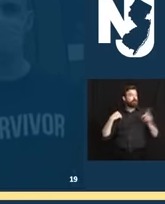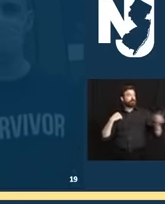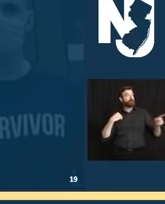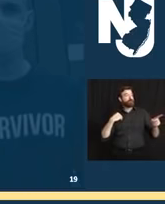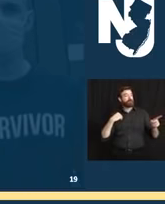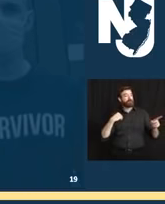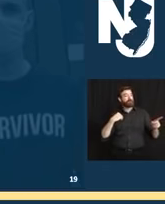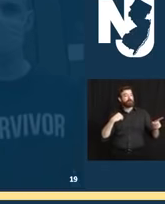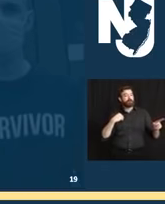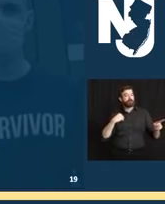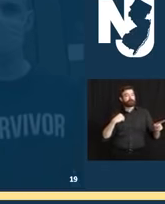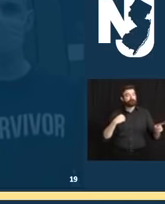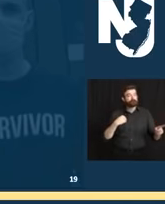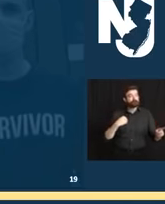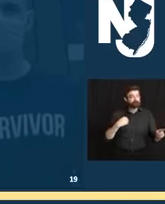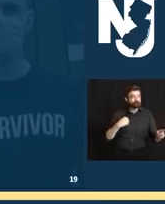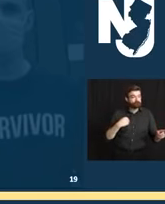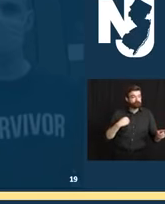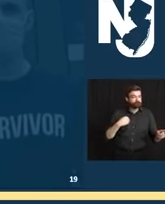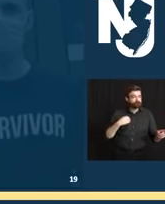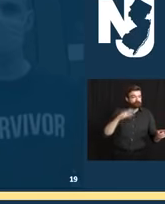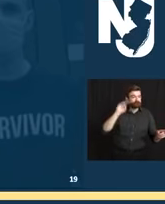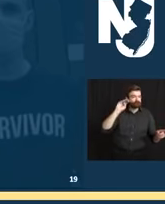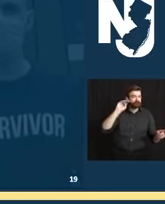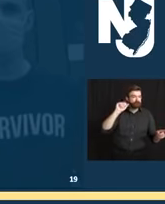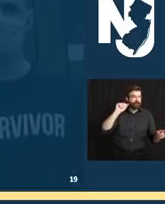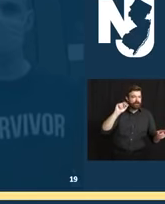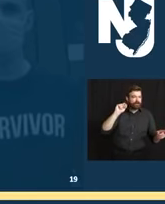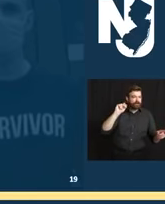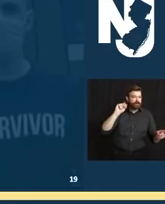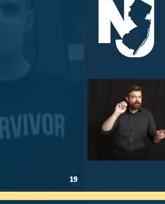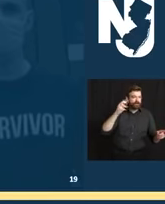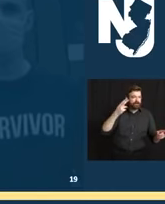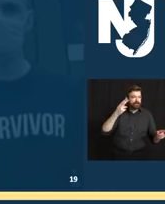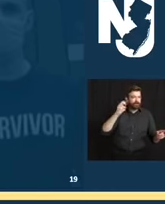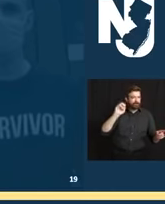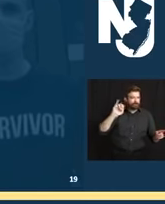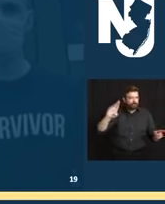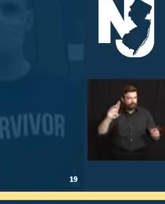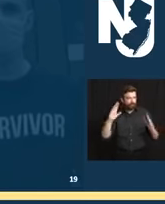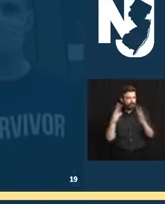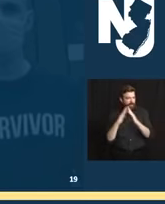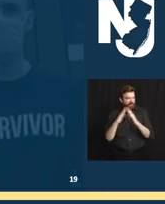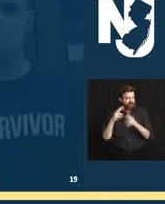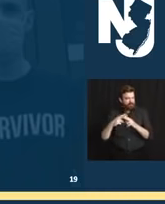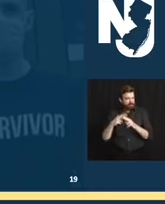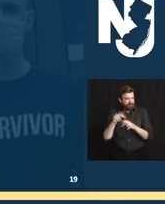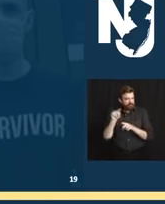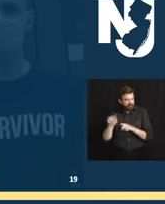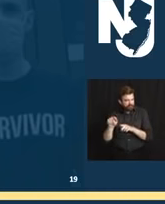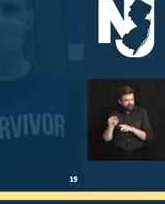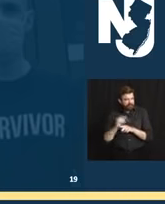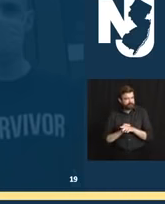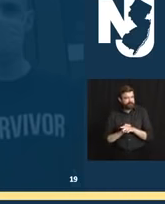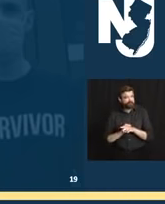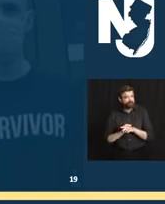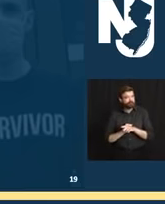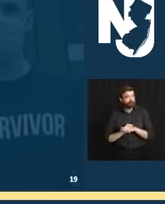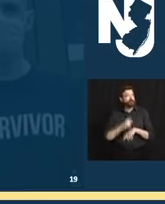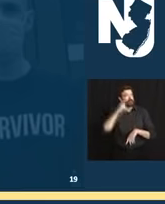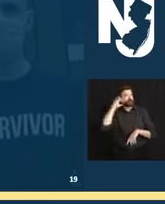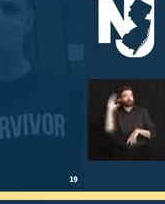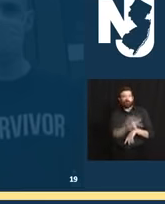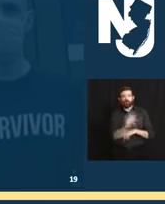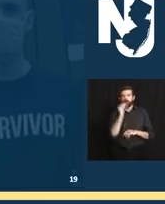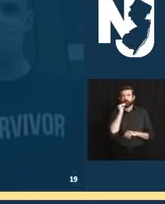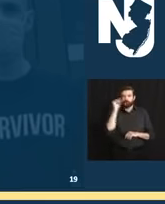and a rehab stay in Philadelphia, he returned home to his family again on Wednesday. He was on a ventilator for 30 days,